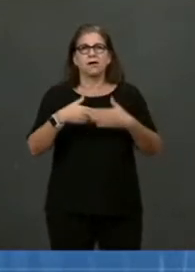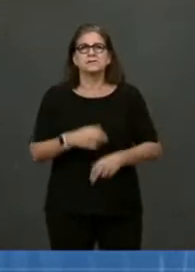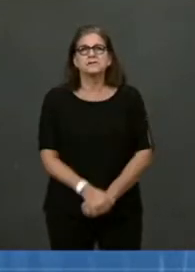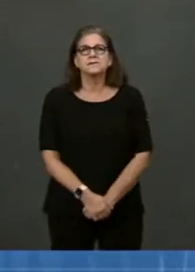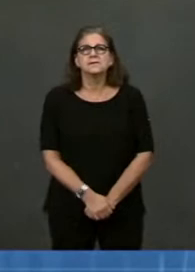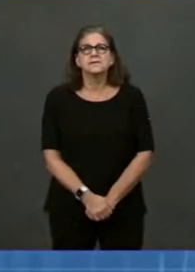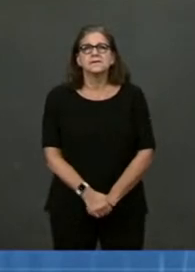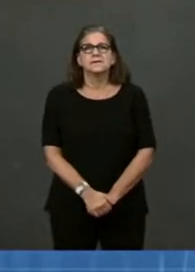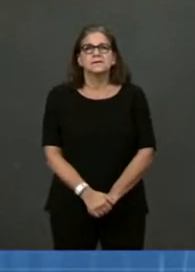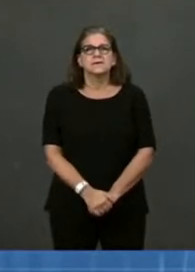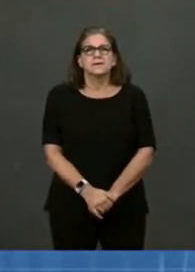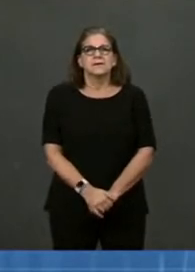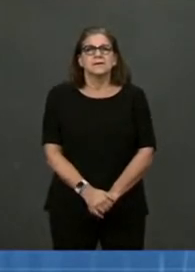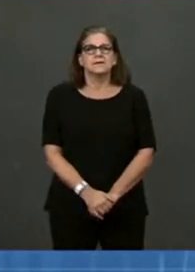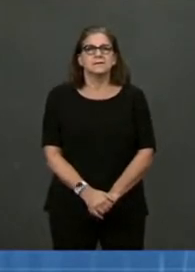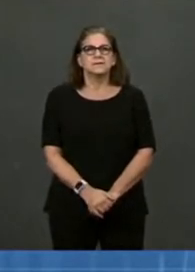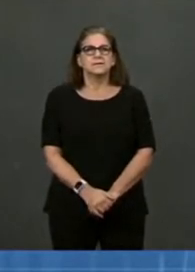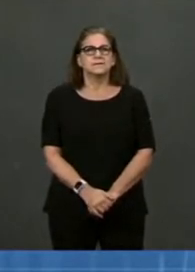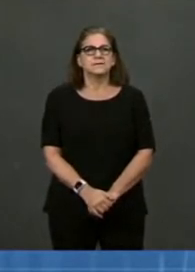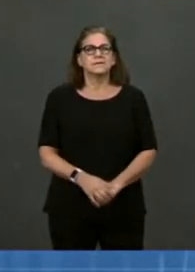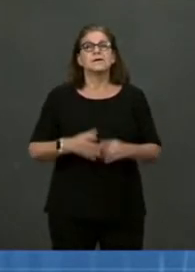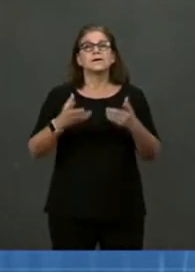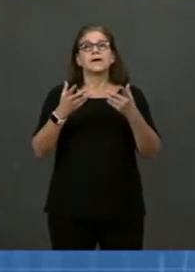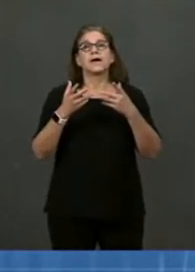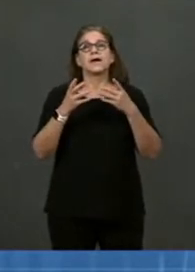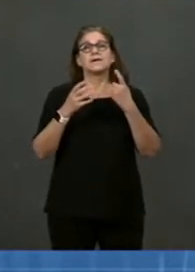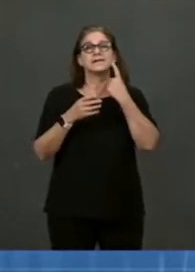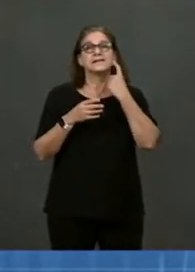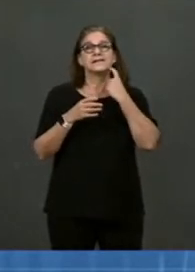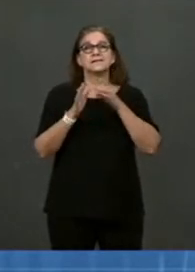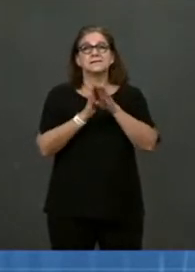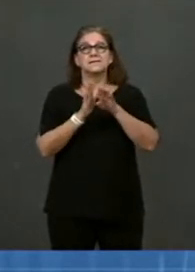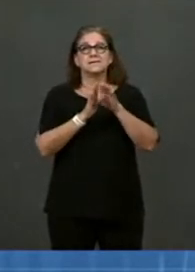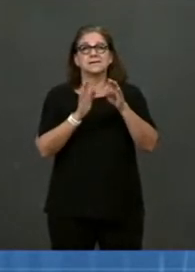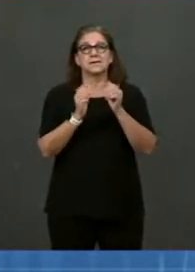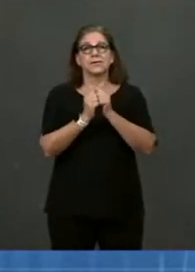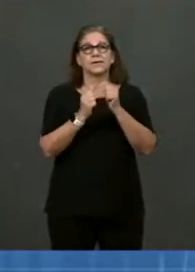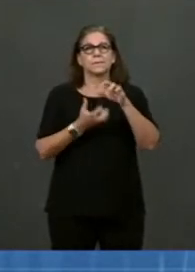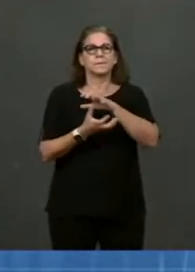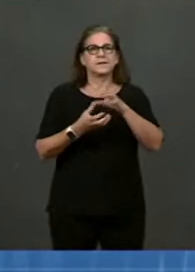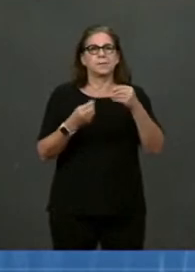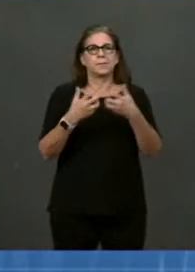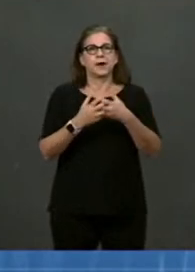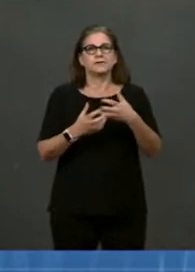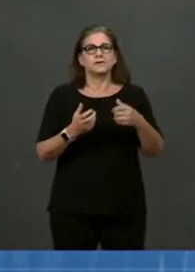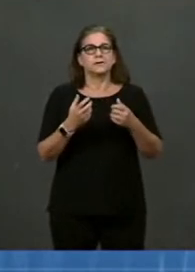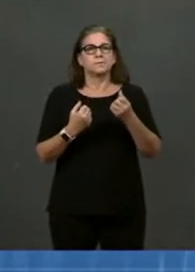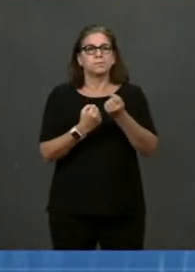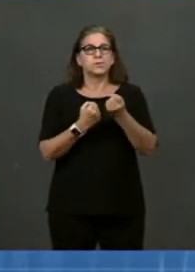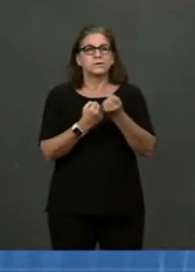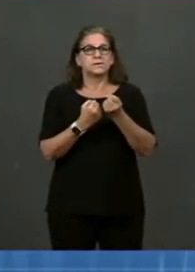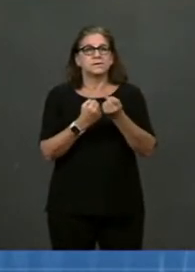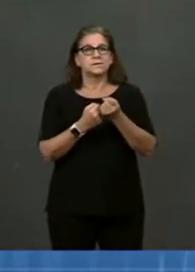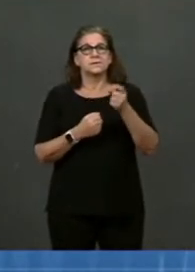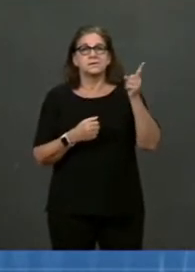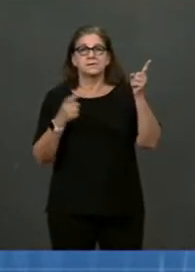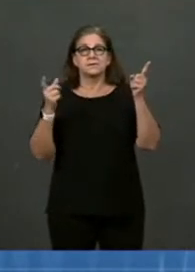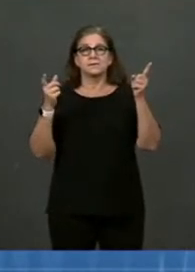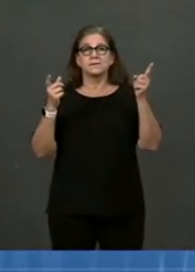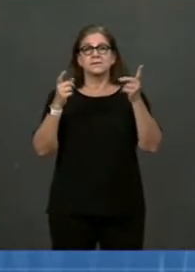match boosting data, some follow-up recent data from Israel, and just a mention of the recently announced